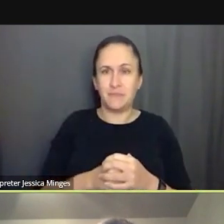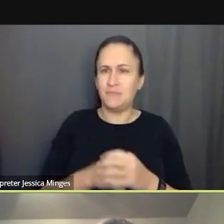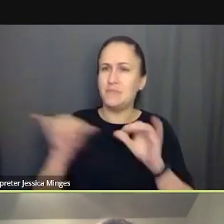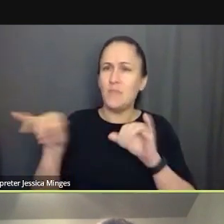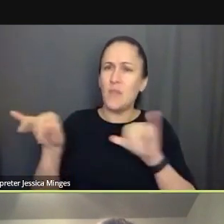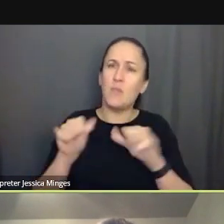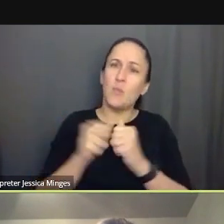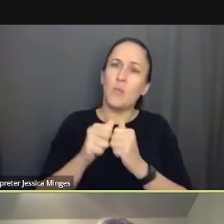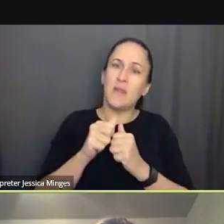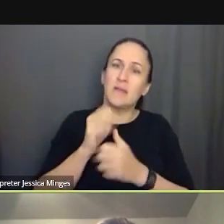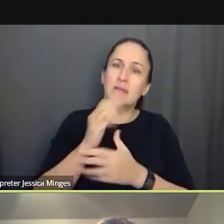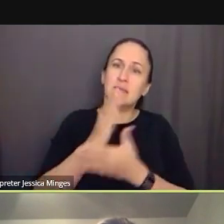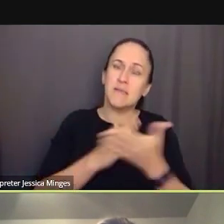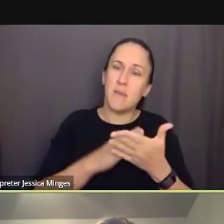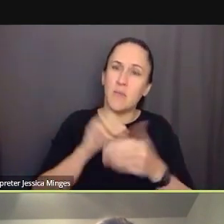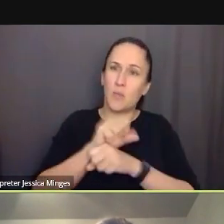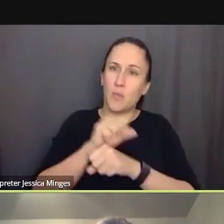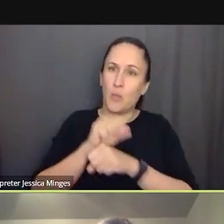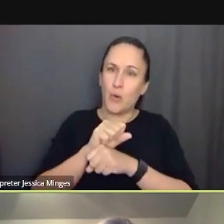to some of the work of